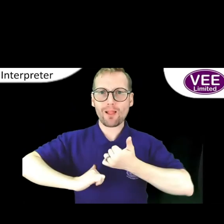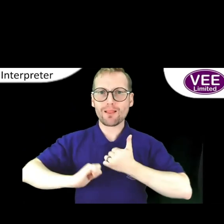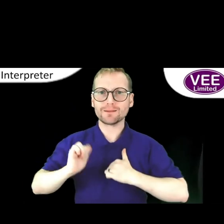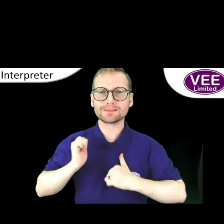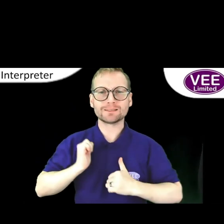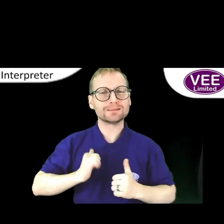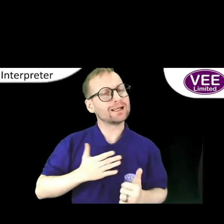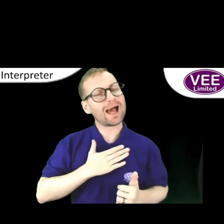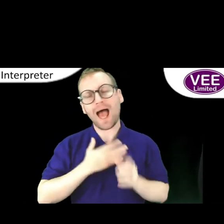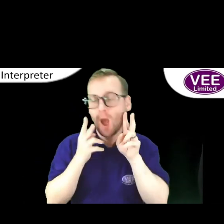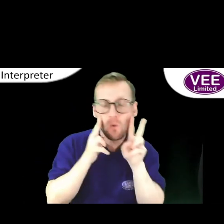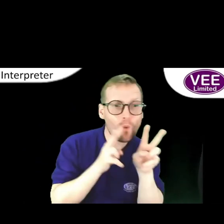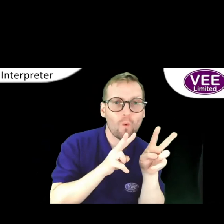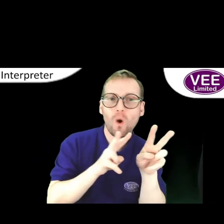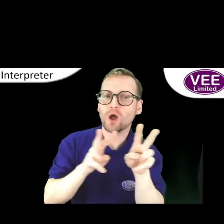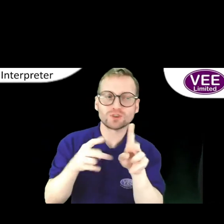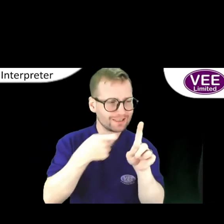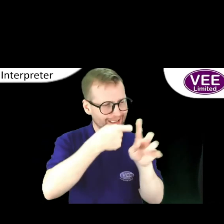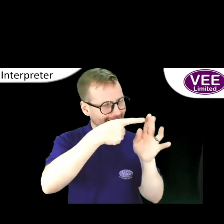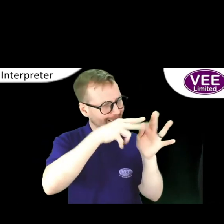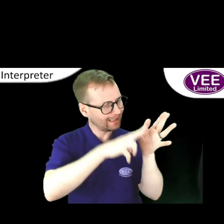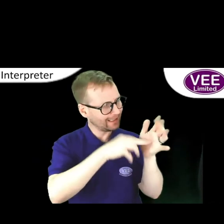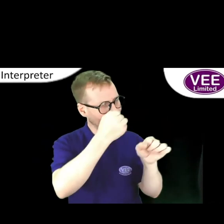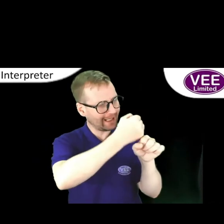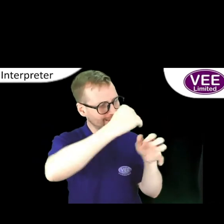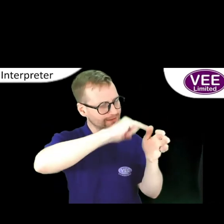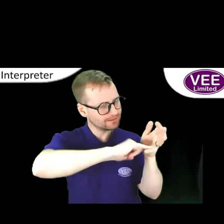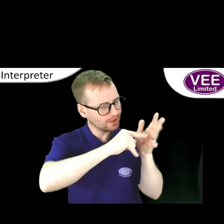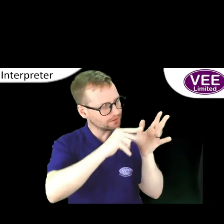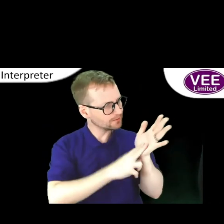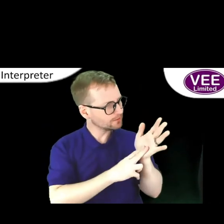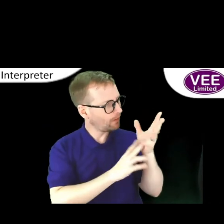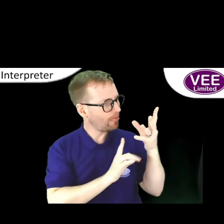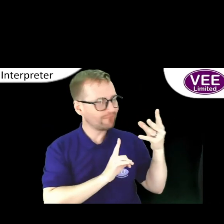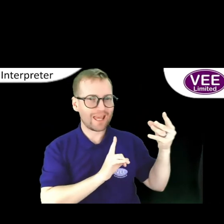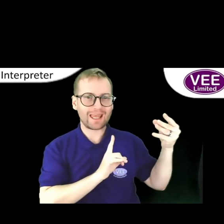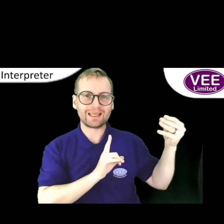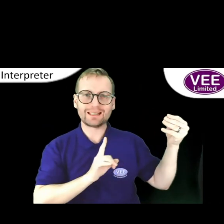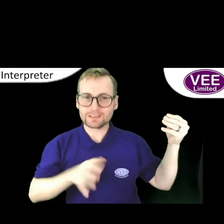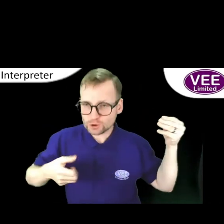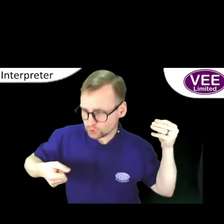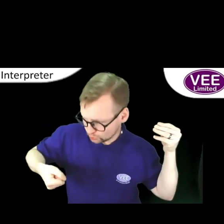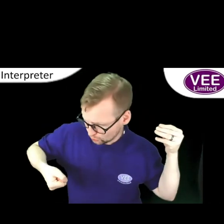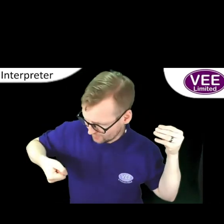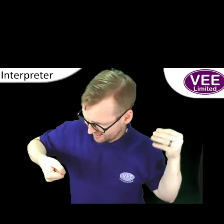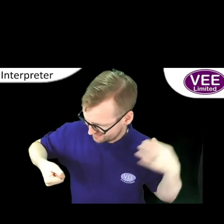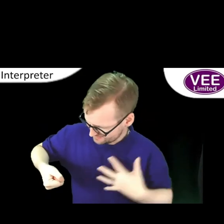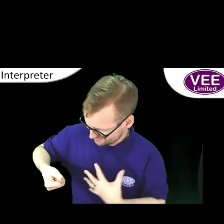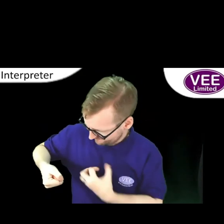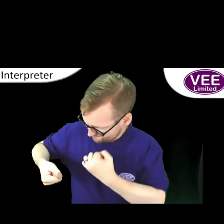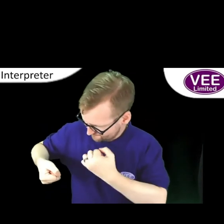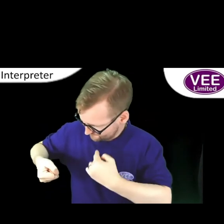I watched old Kingston fade away, a suitcase by my